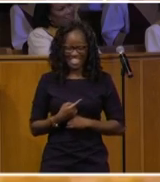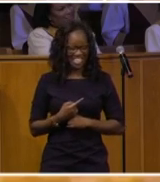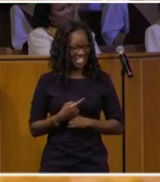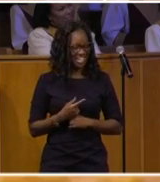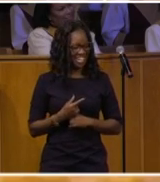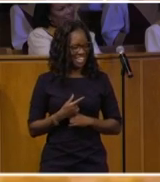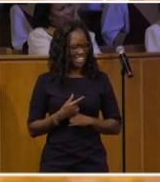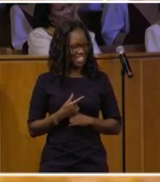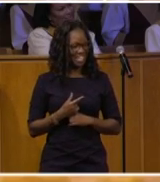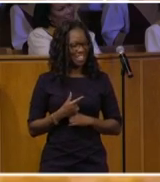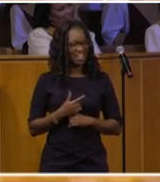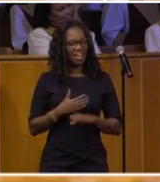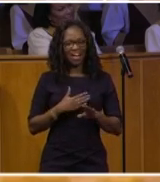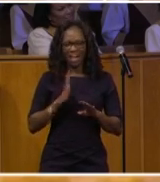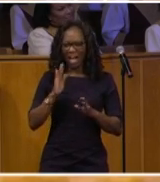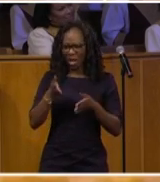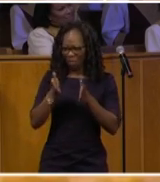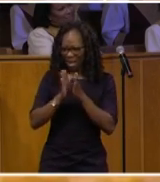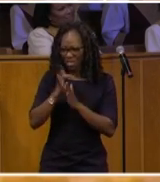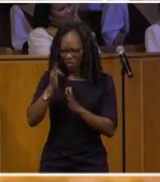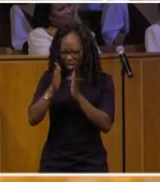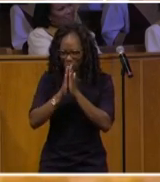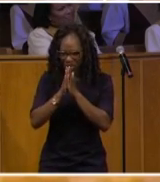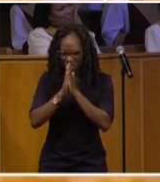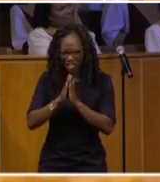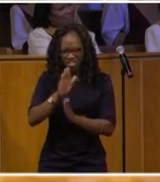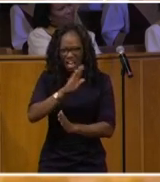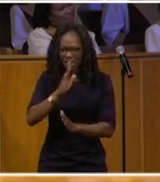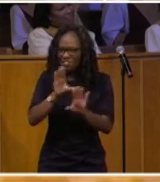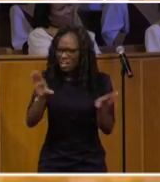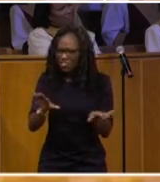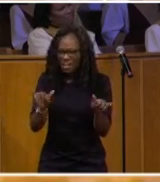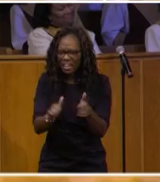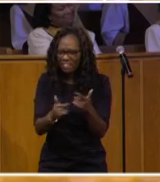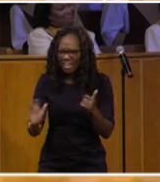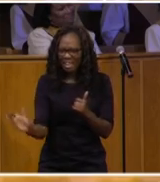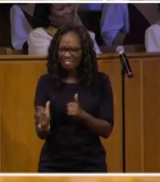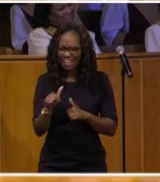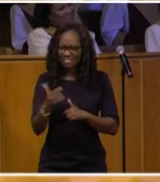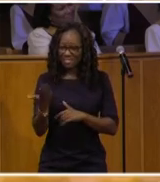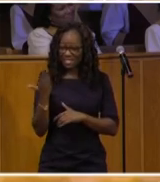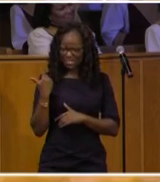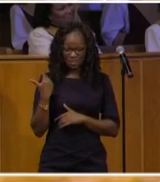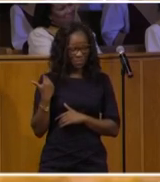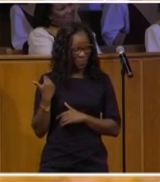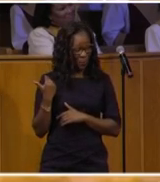I do ask your prayers because I've never done a thing like this before.